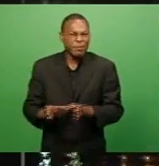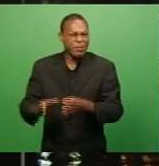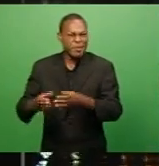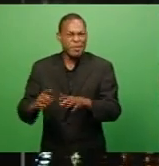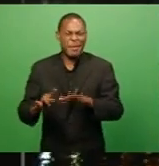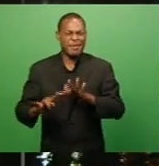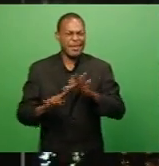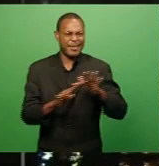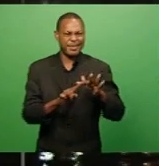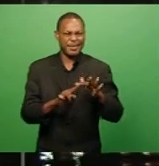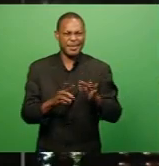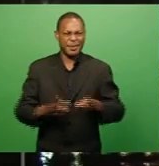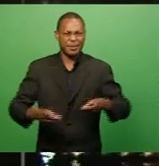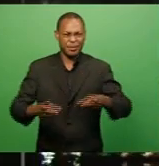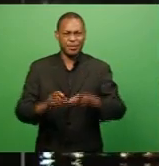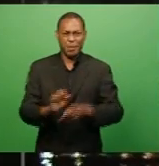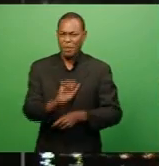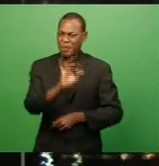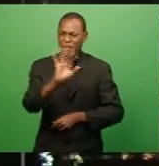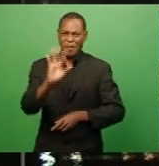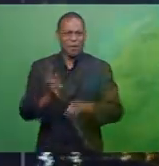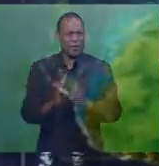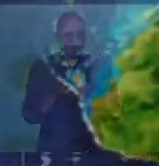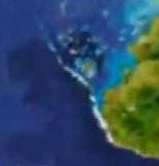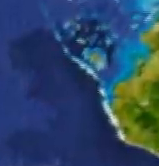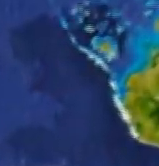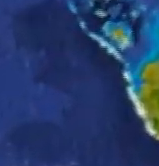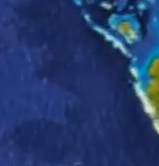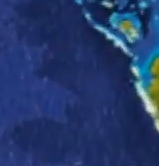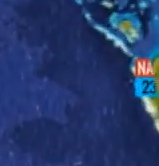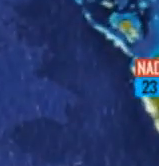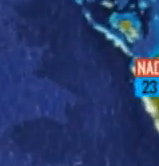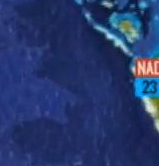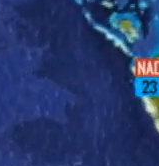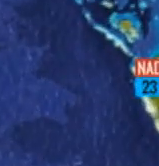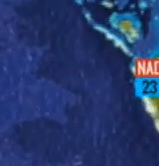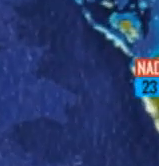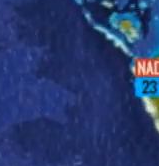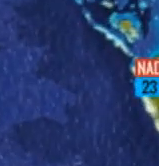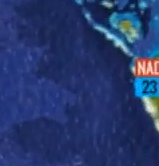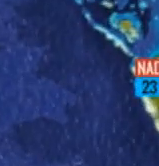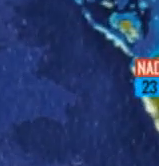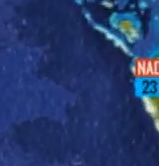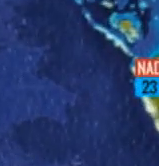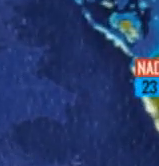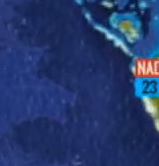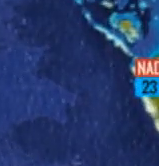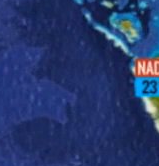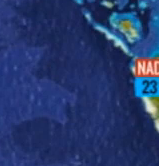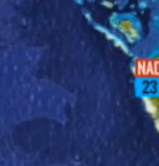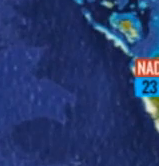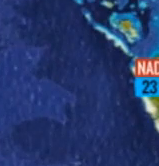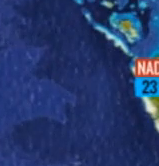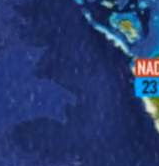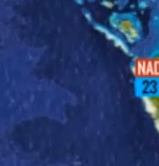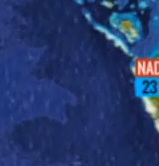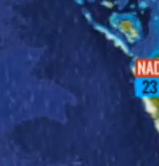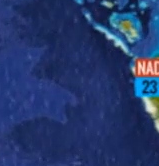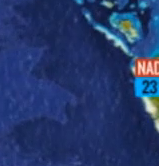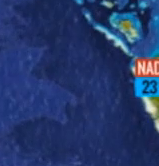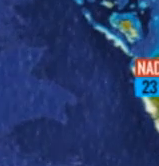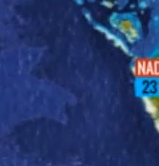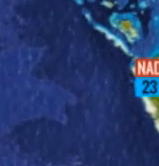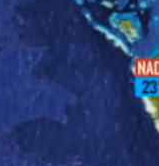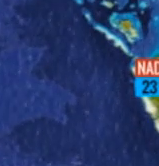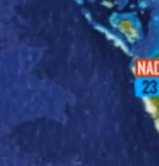Eastern Division. Fine weather prevailed elsewhere. In the west, cloudy conditions lasted most of the day. There may